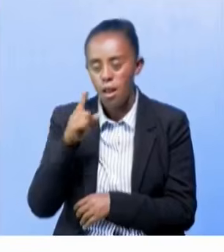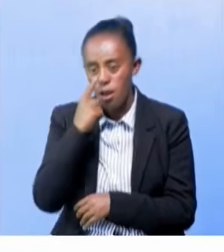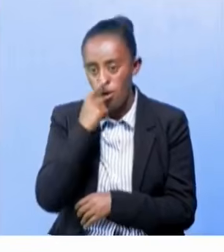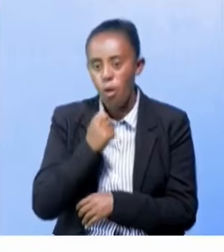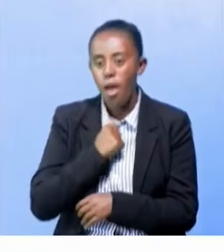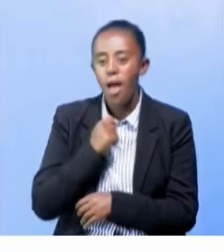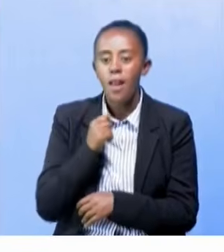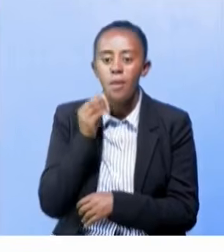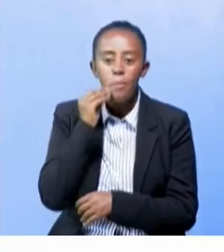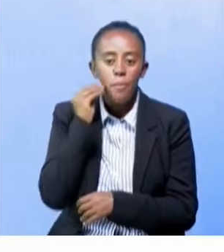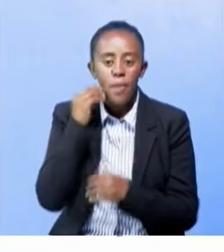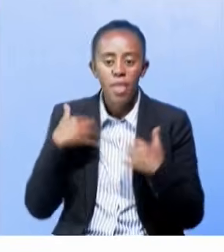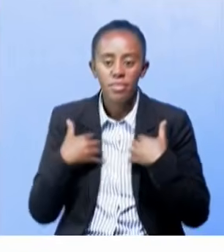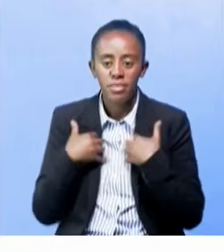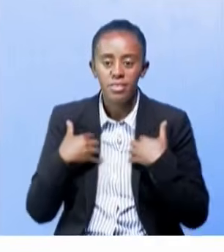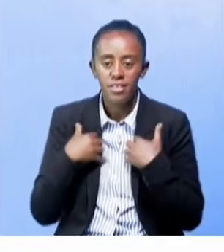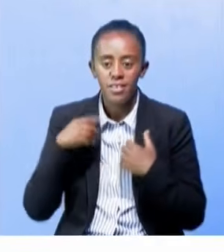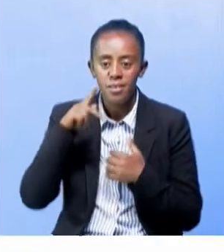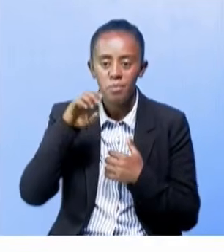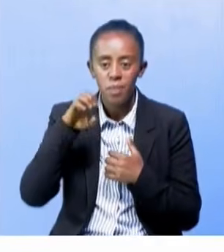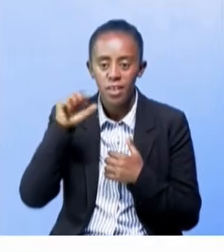pet.